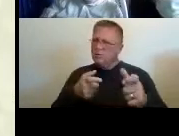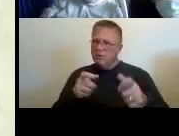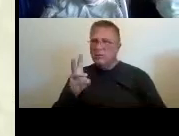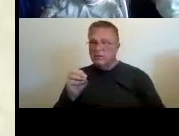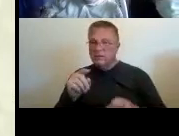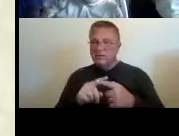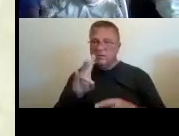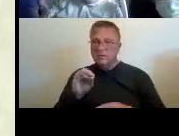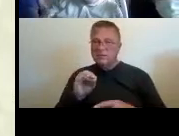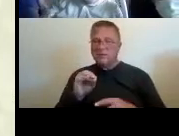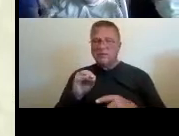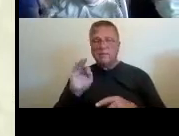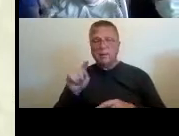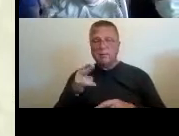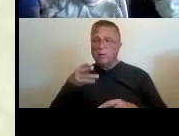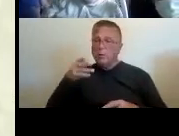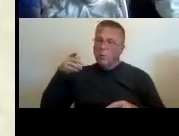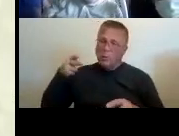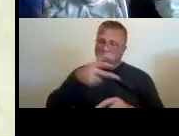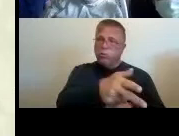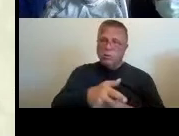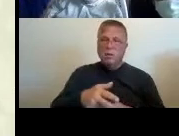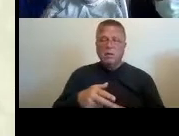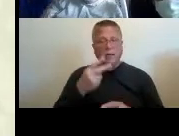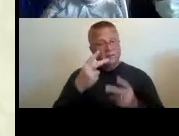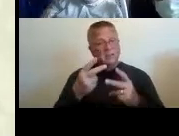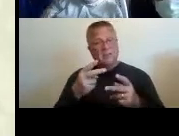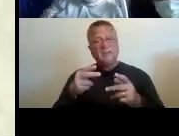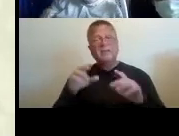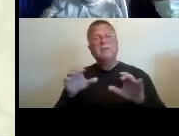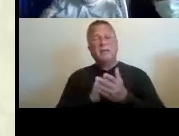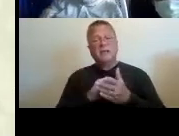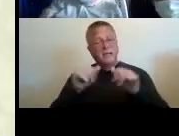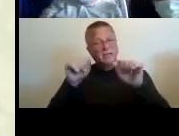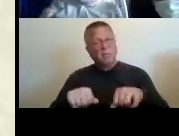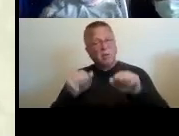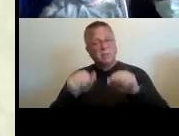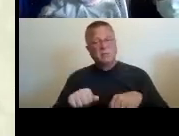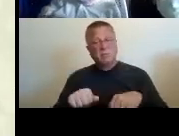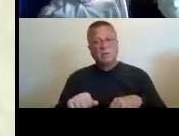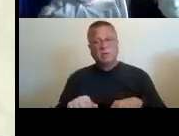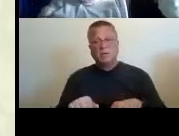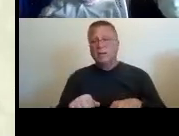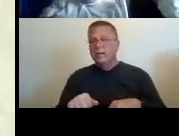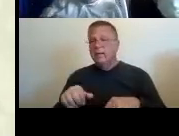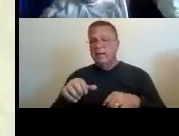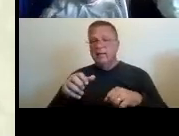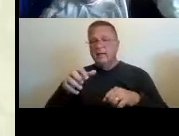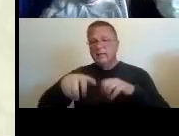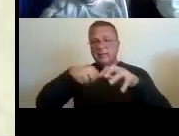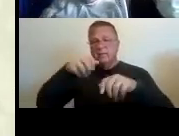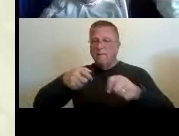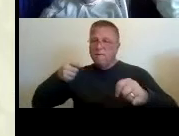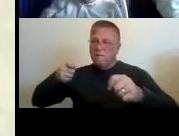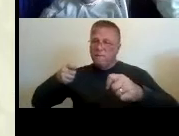hour down that corridor. And I know sometimes they've done that. It's possible. And tearing up Beacon Street, if we